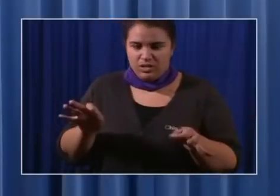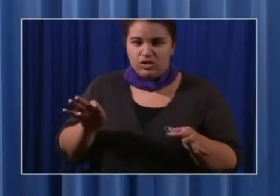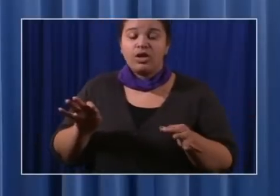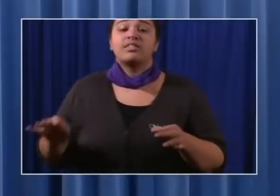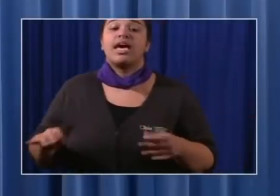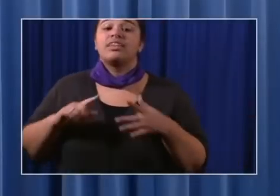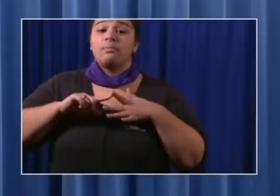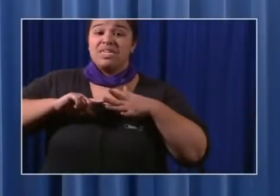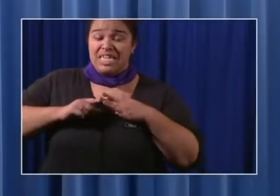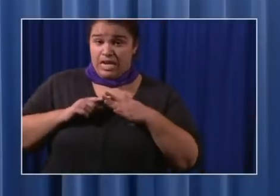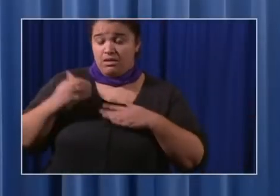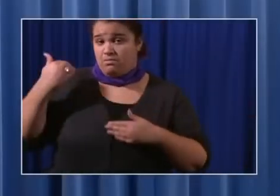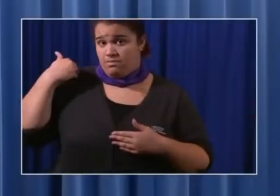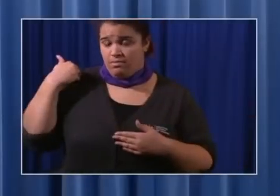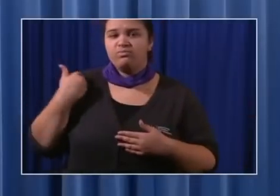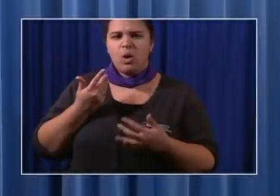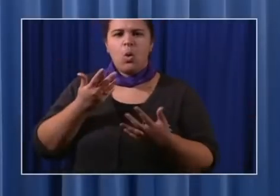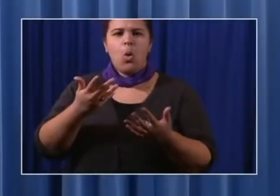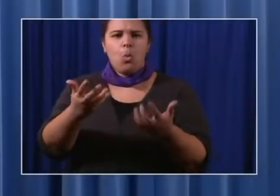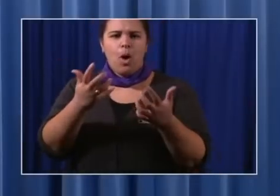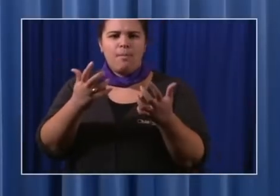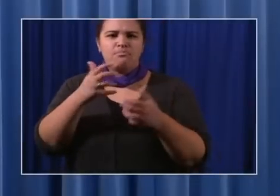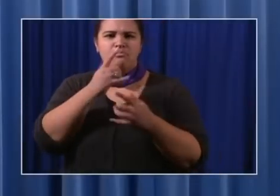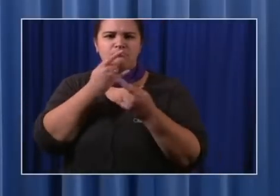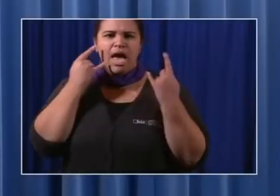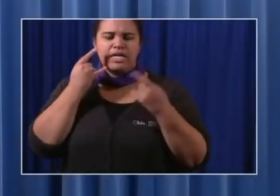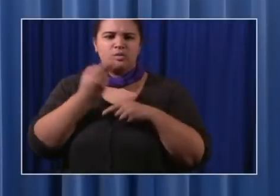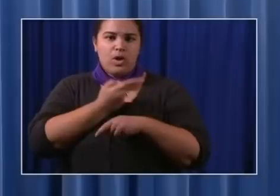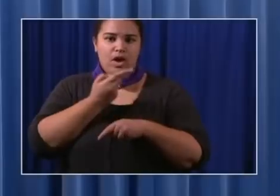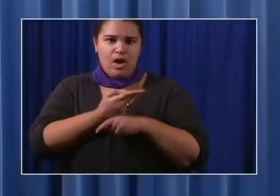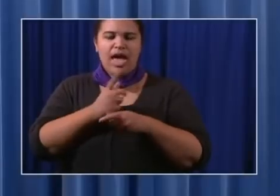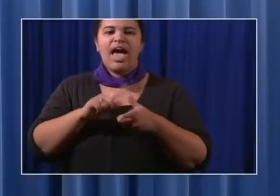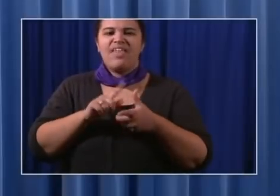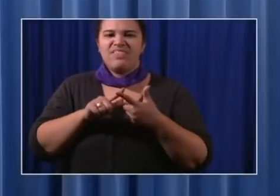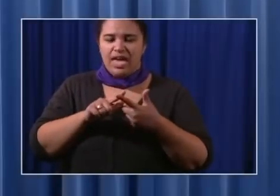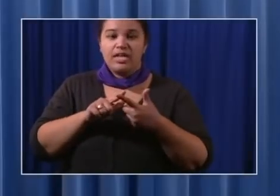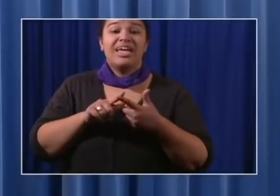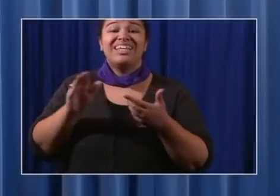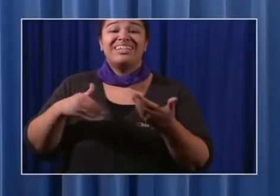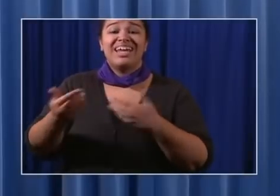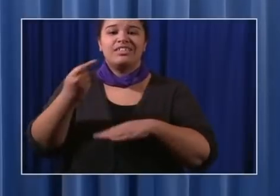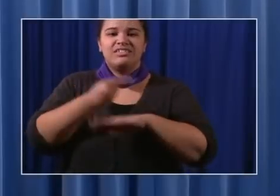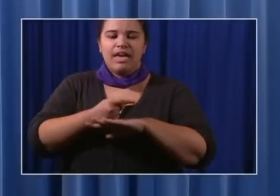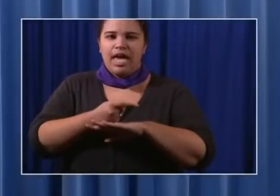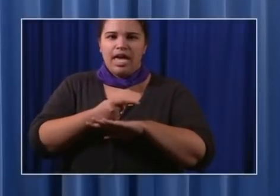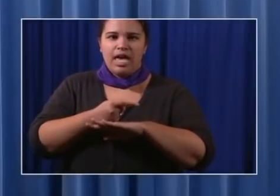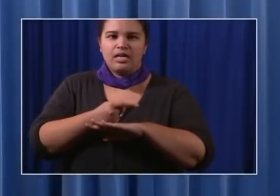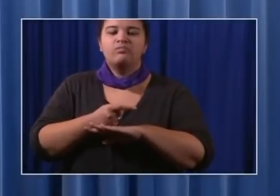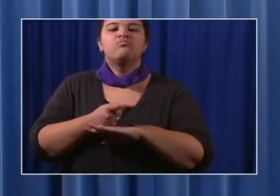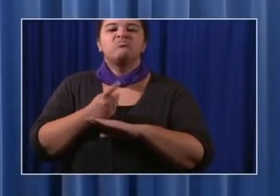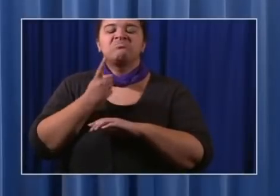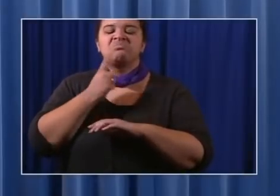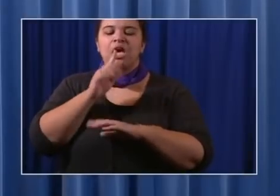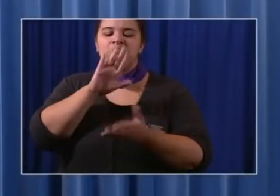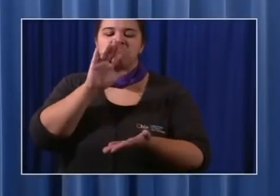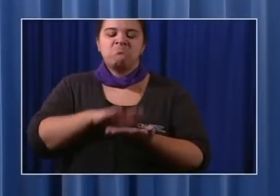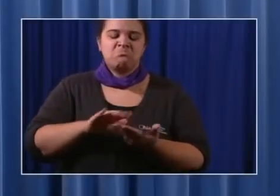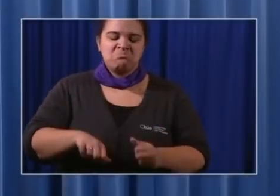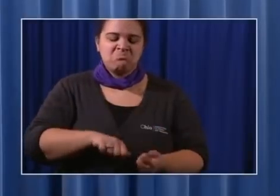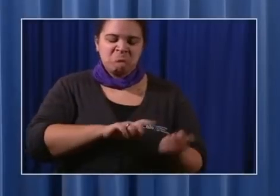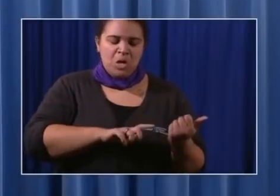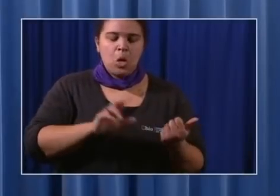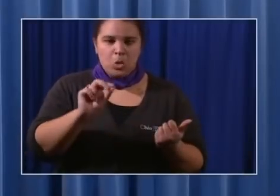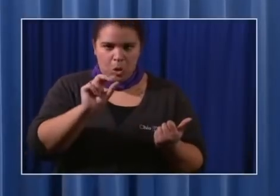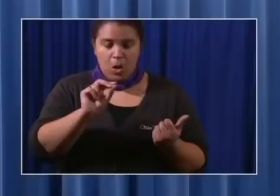then that decision flipped the next day, only to have a statewide mandate starting today. And then the repeal of House Bill 6, you said you